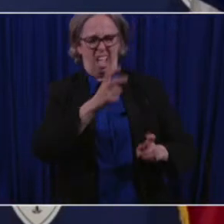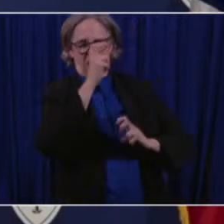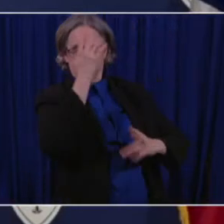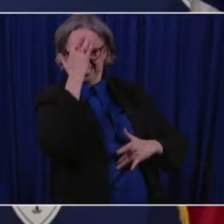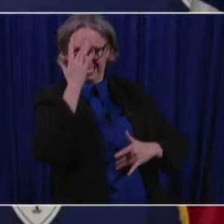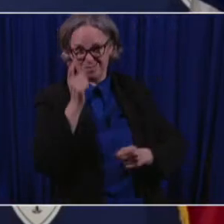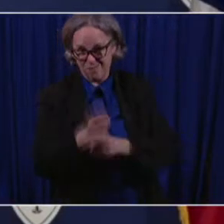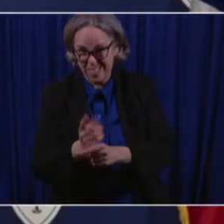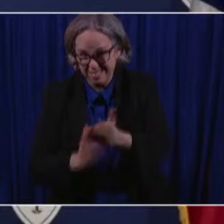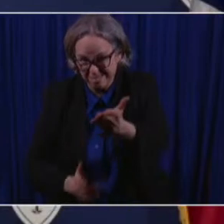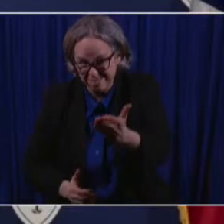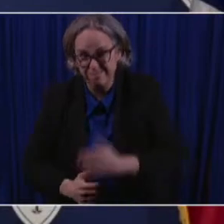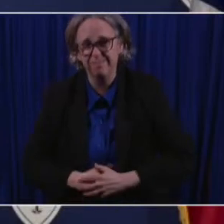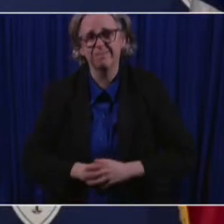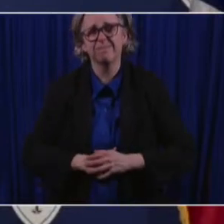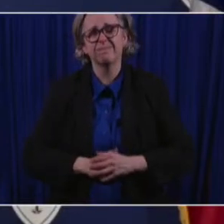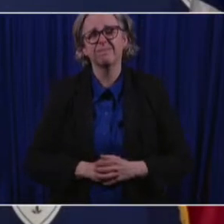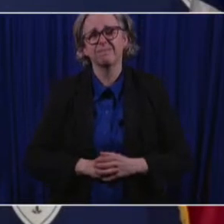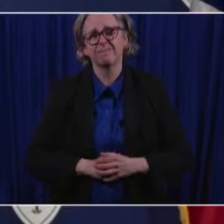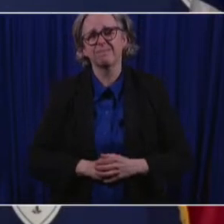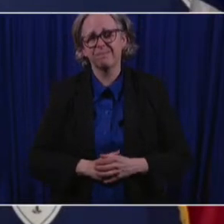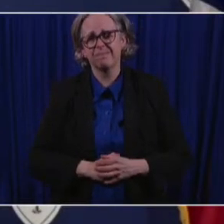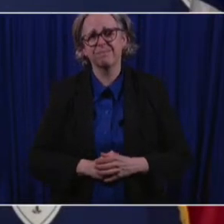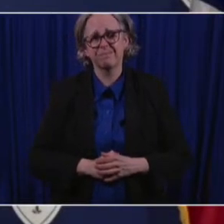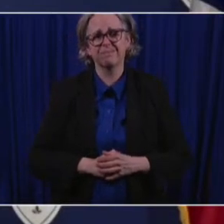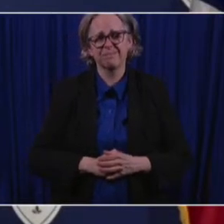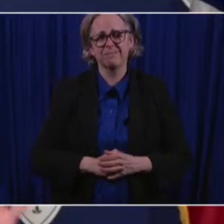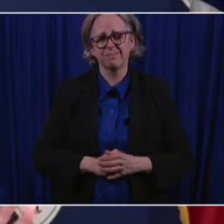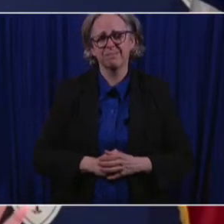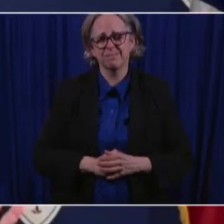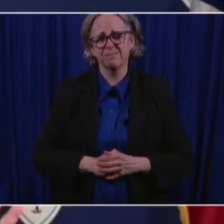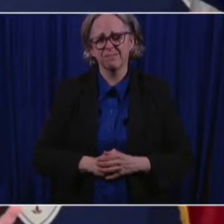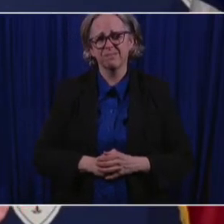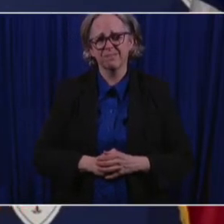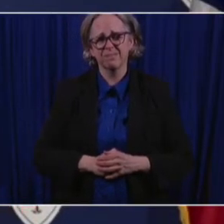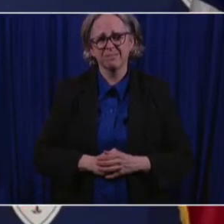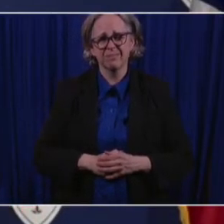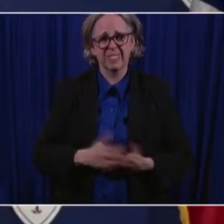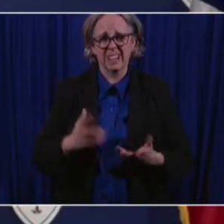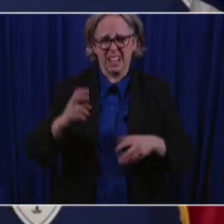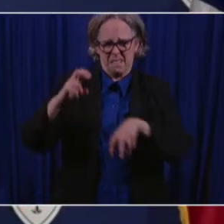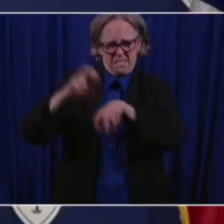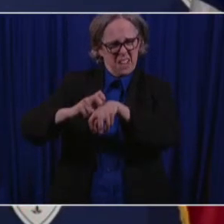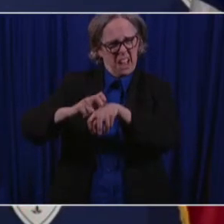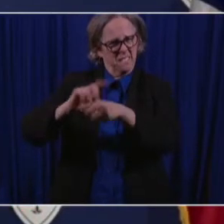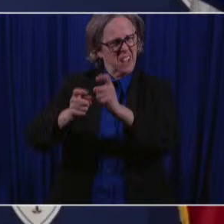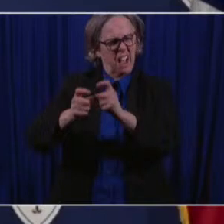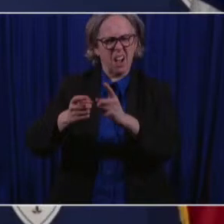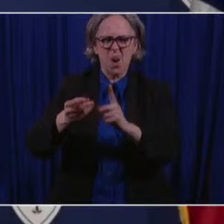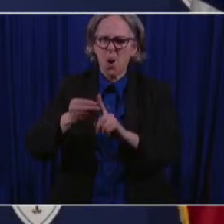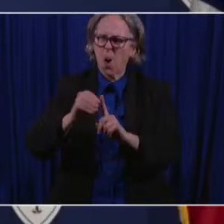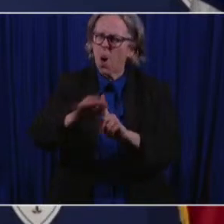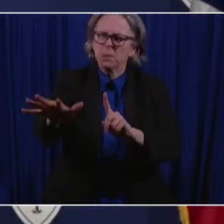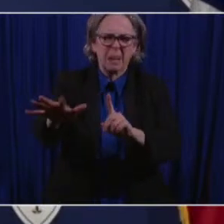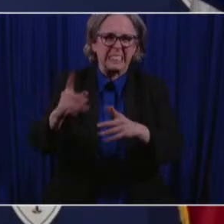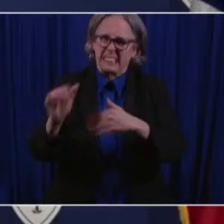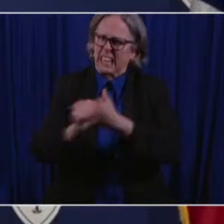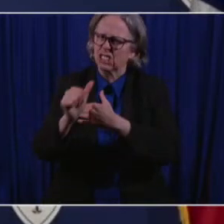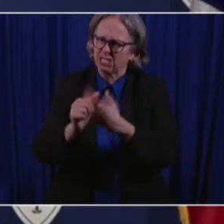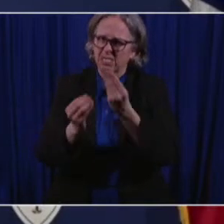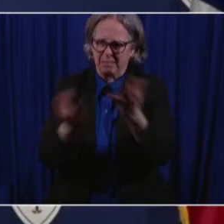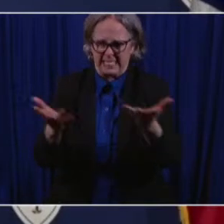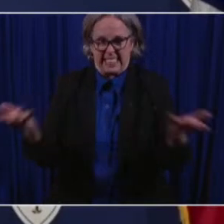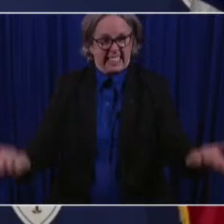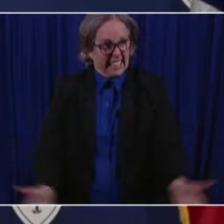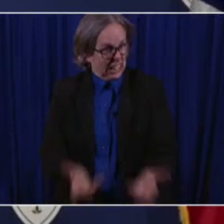was before. So, you know, it is dangerous out there. And getting the vaccine is really the